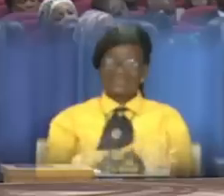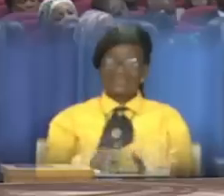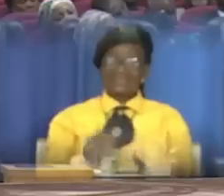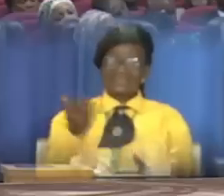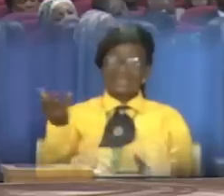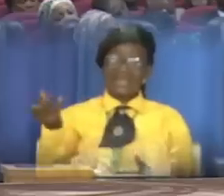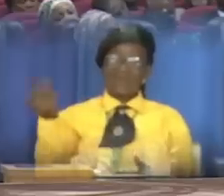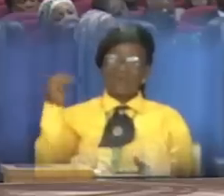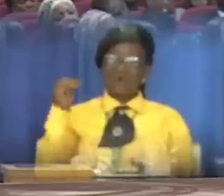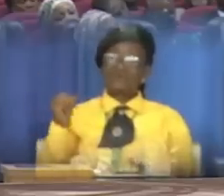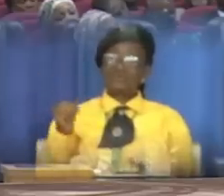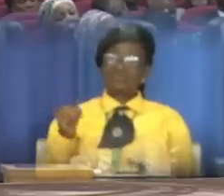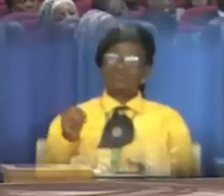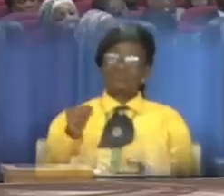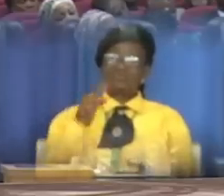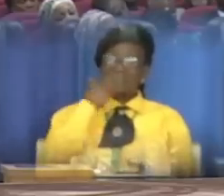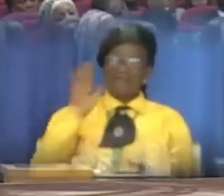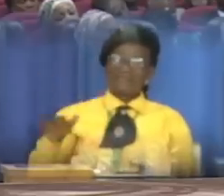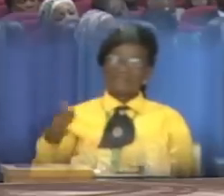And God said to him,